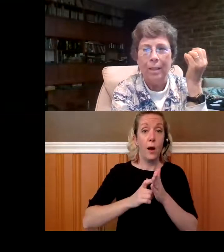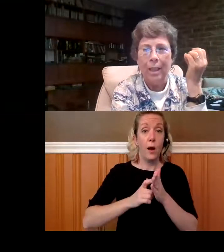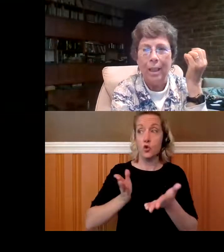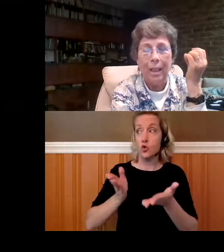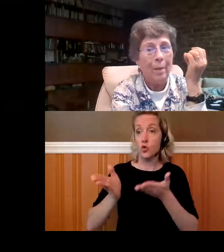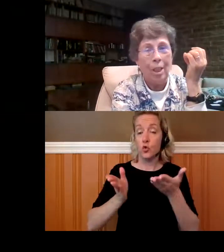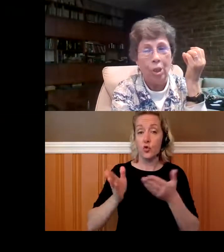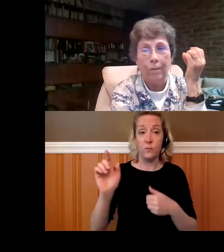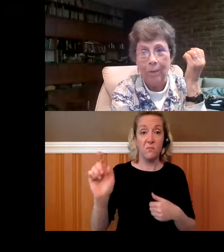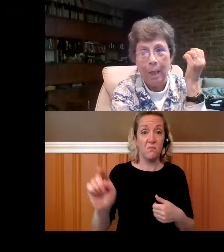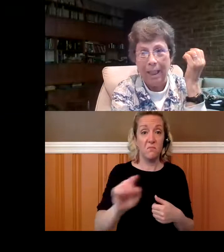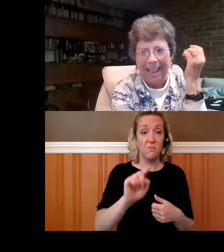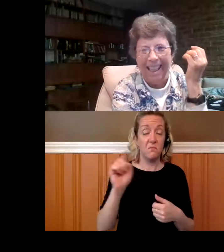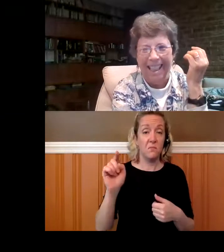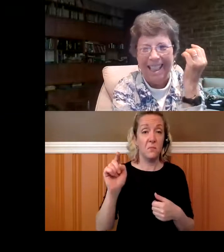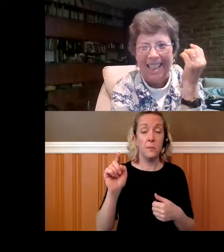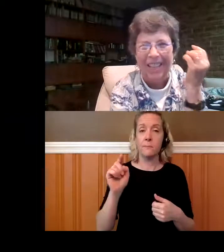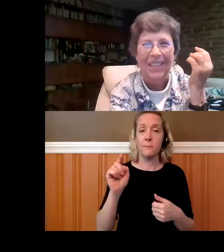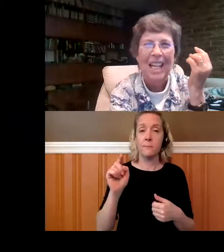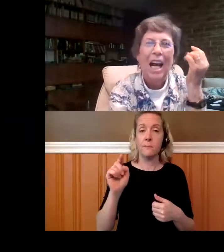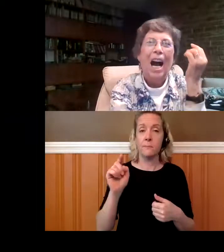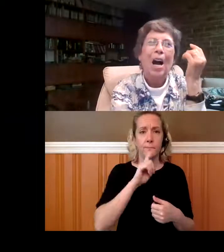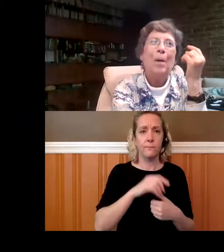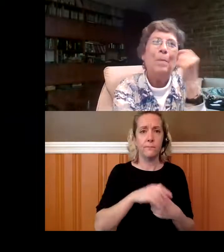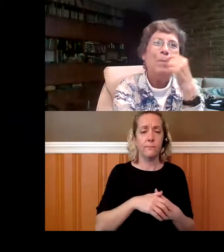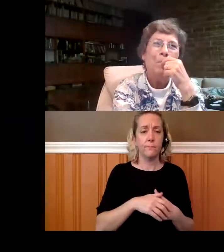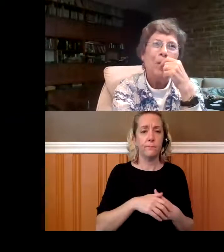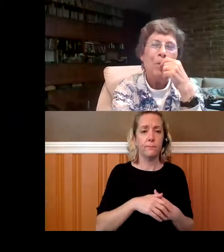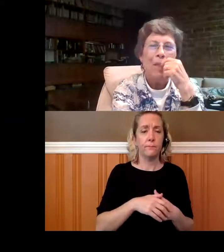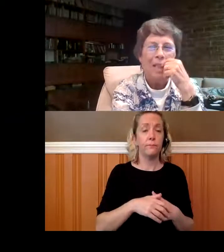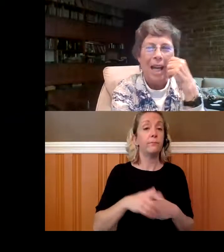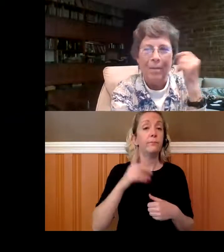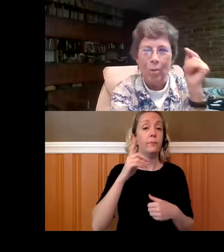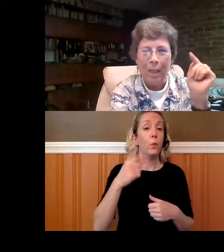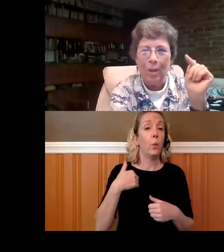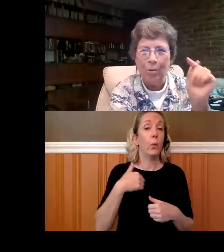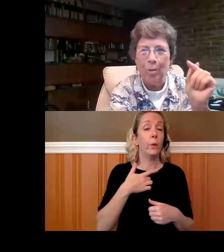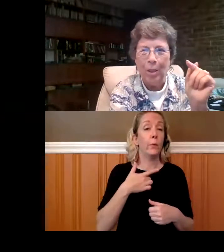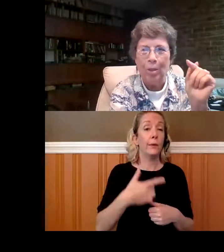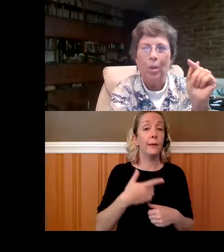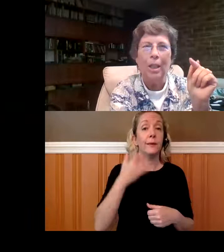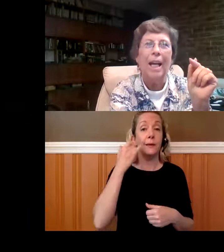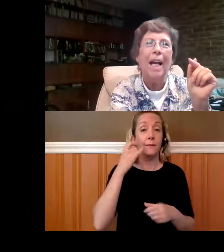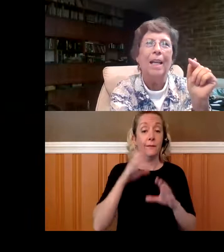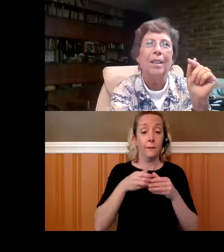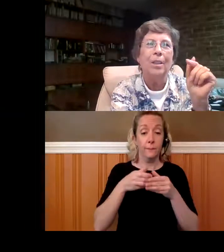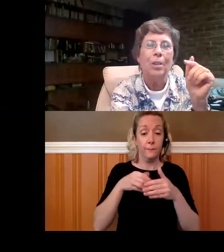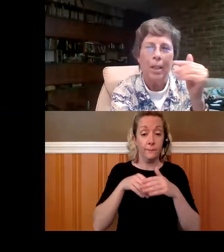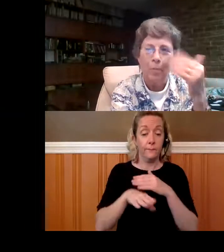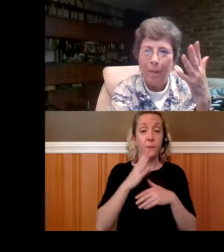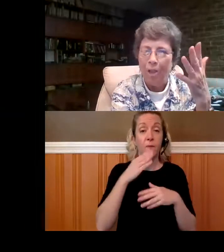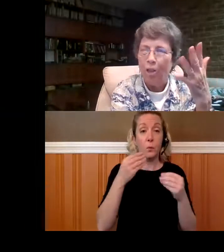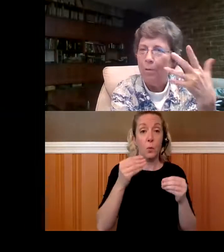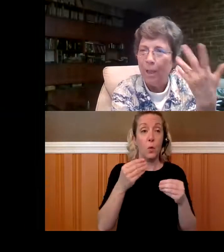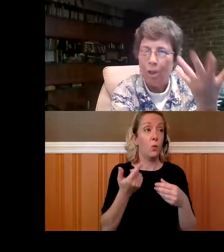So we would get in the habit of going up to the grocery store and talking with the manager. I would be interpreting so